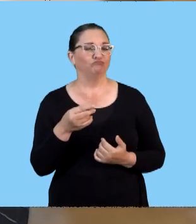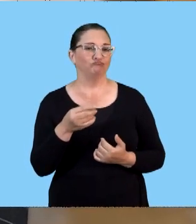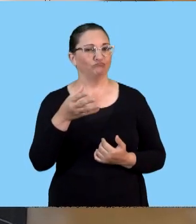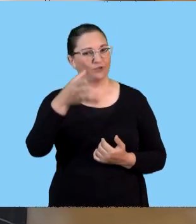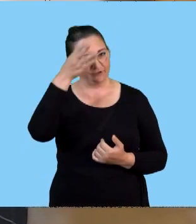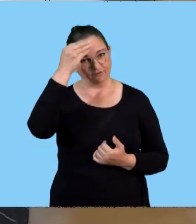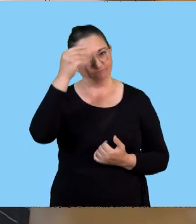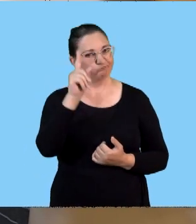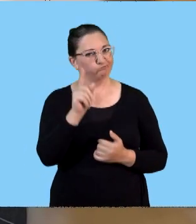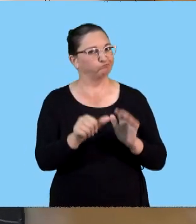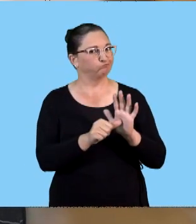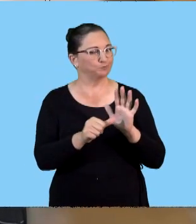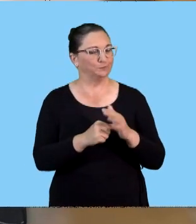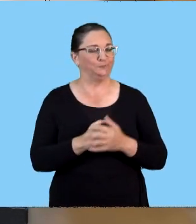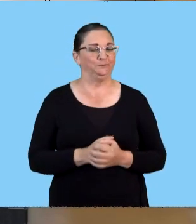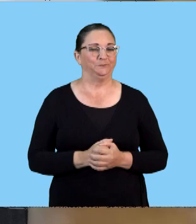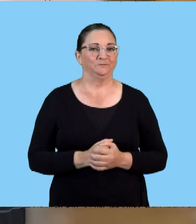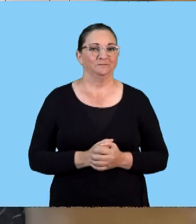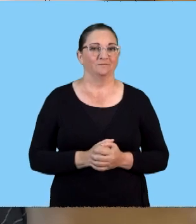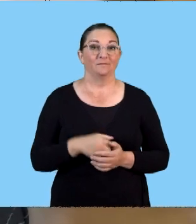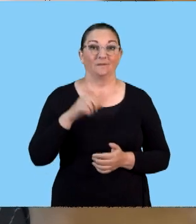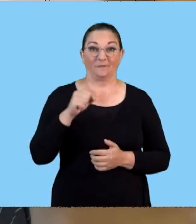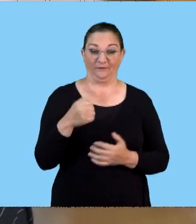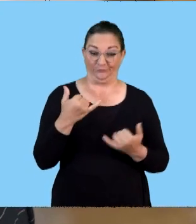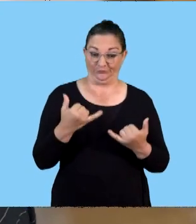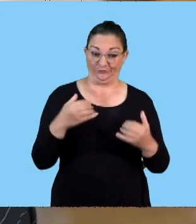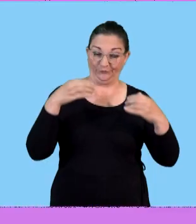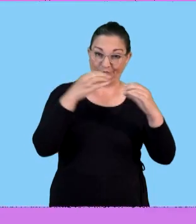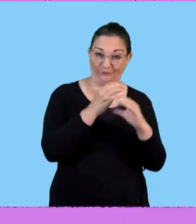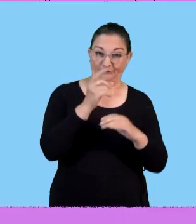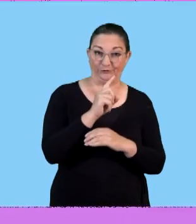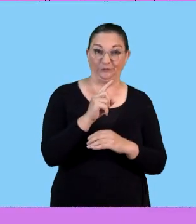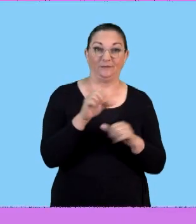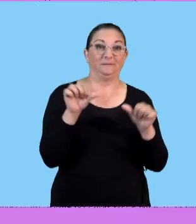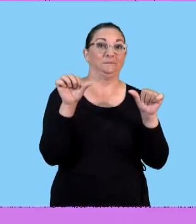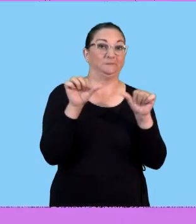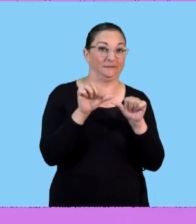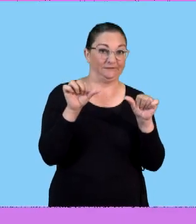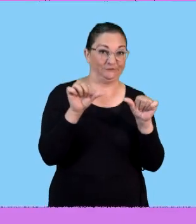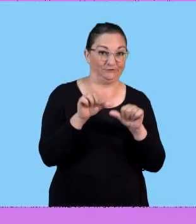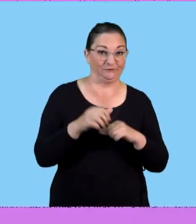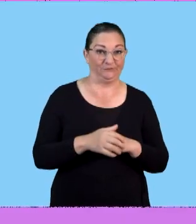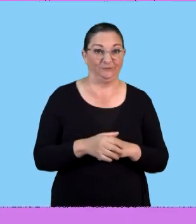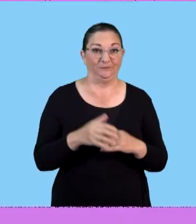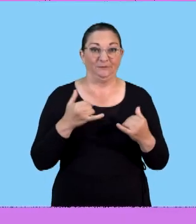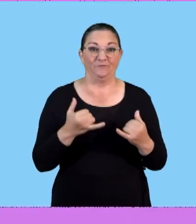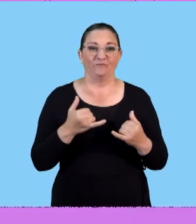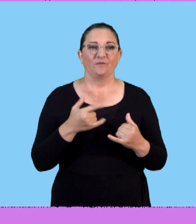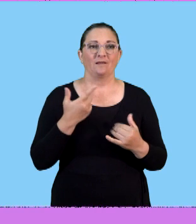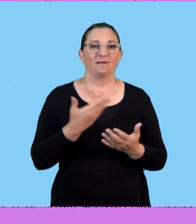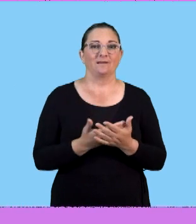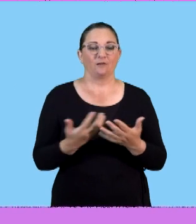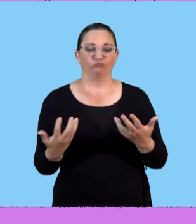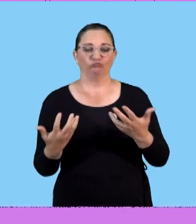for today's lesson. As I've already indicated, the focus of our lesson is measurement, right? Integrated with